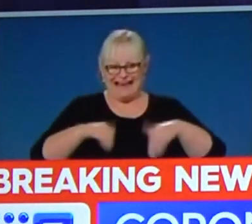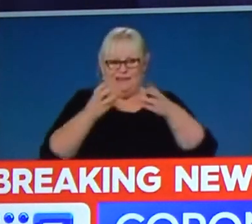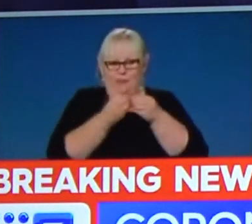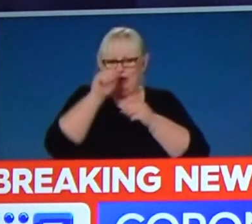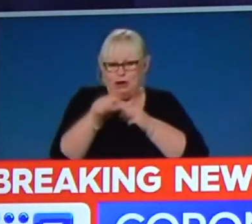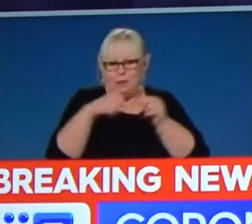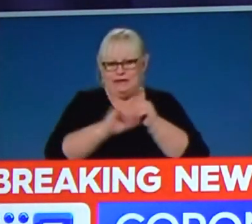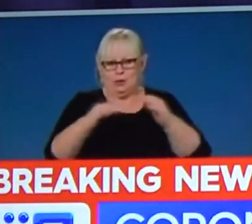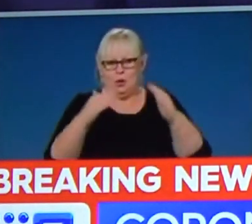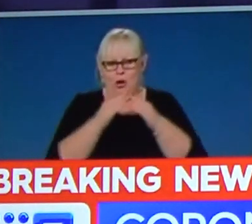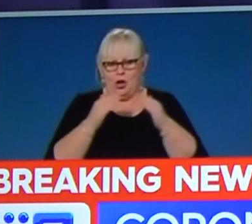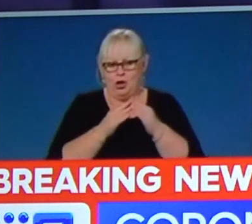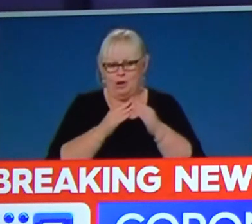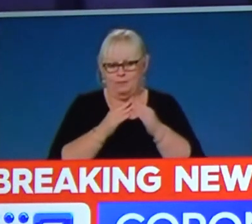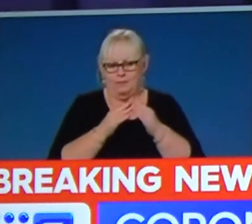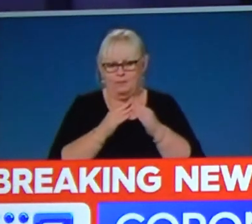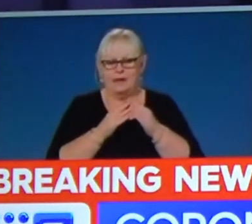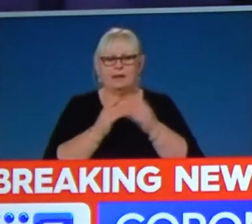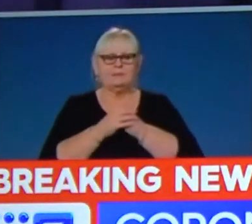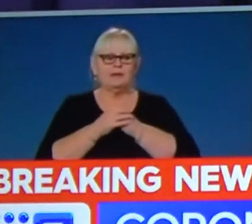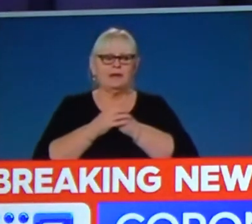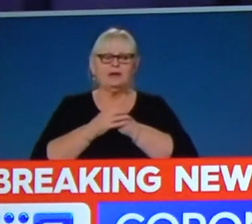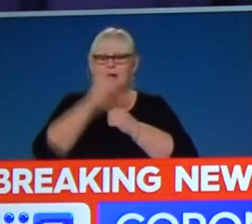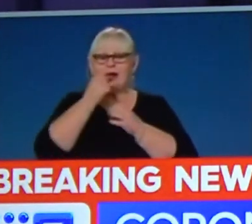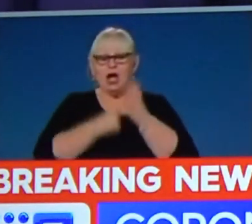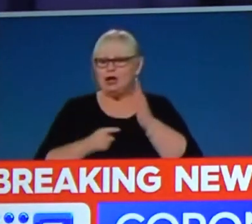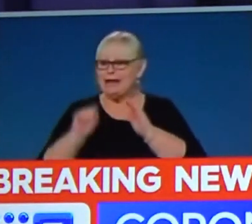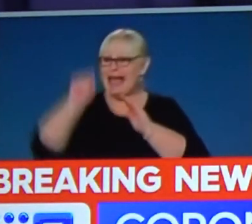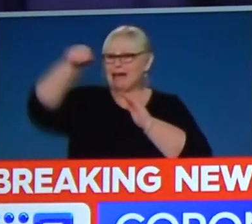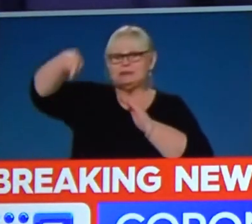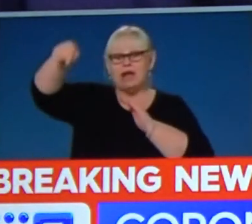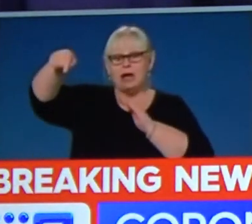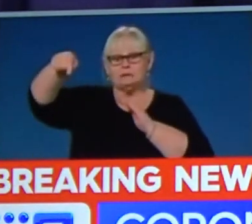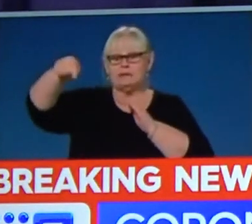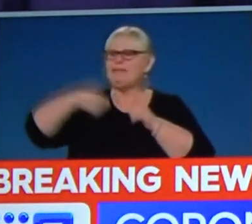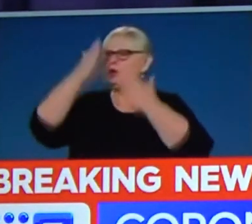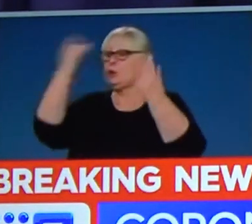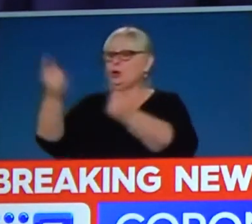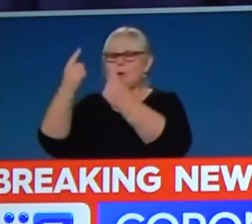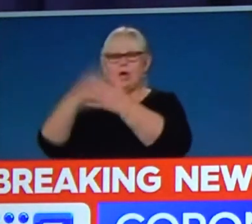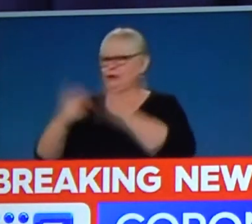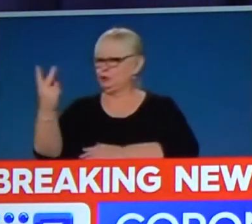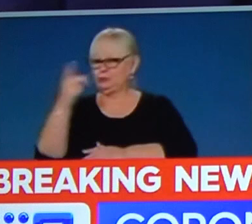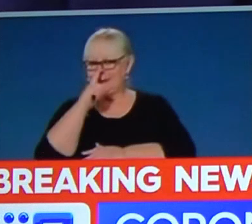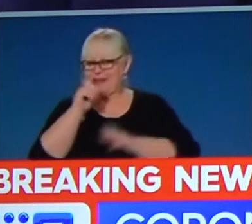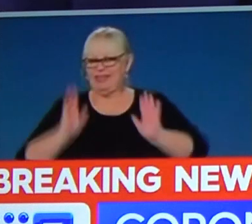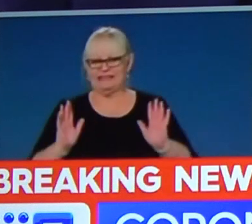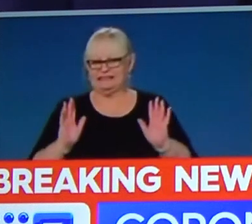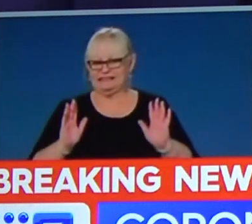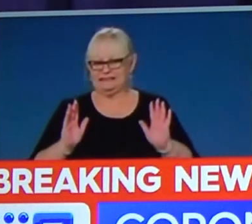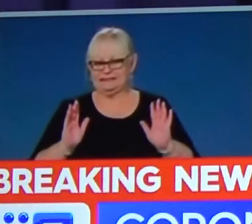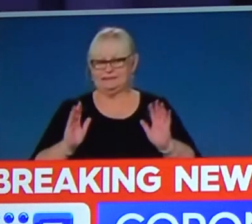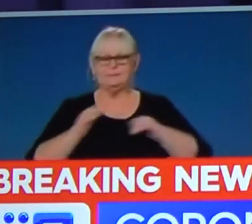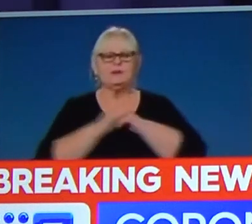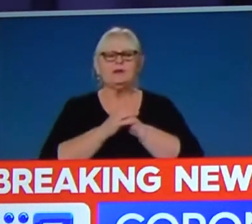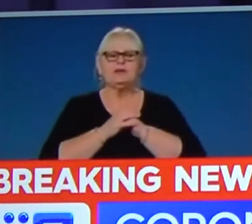that being with only one other person in as a gathering outside is what is required. That provides,